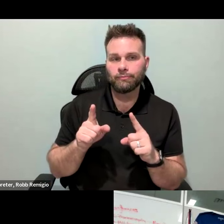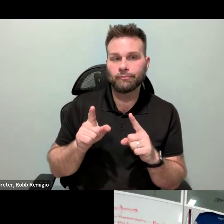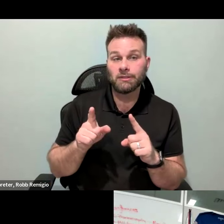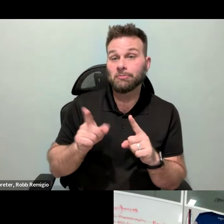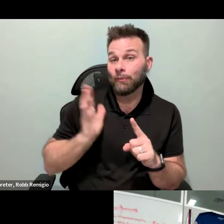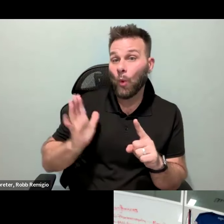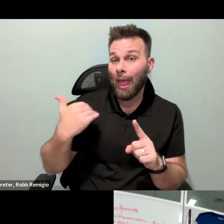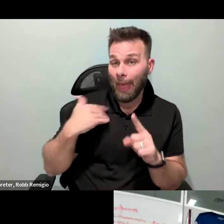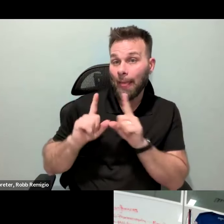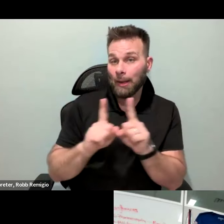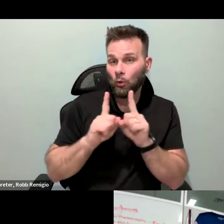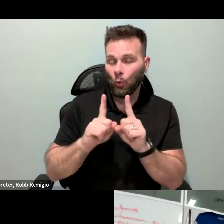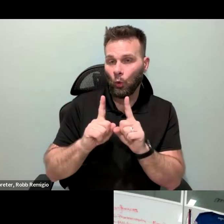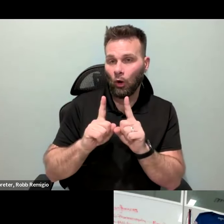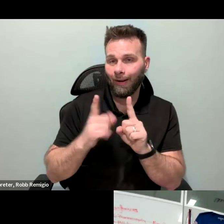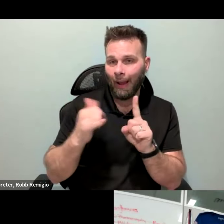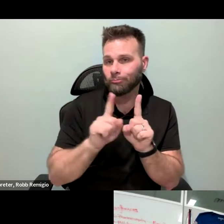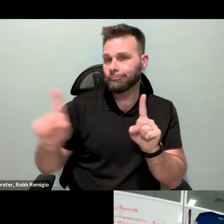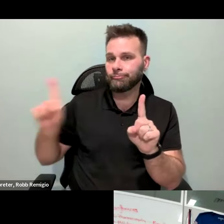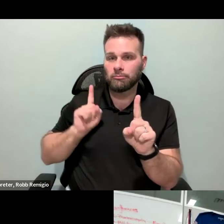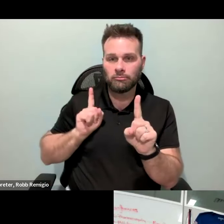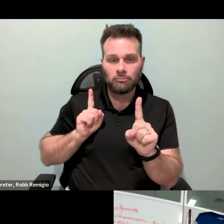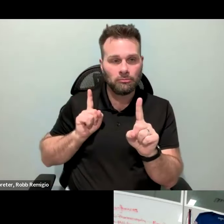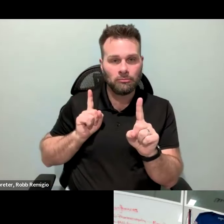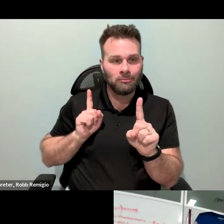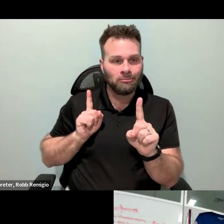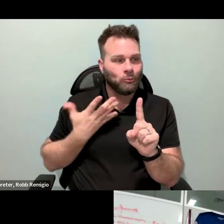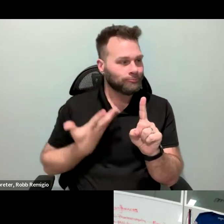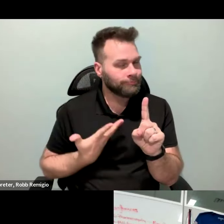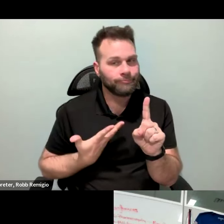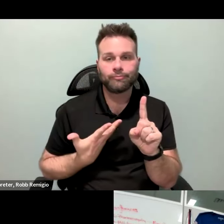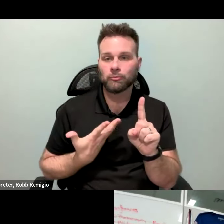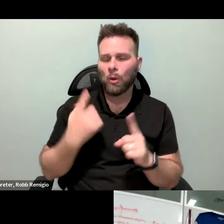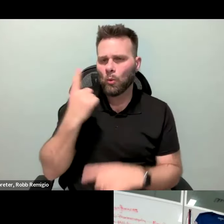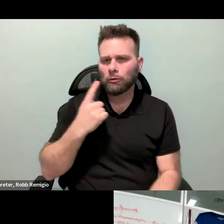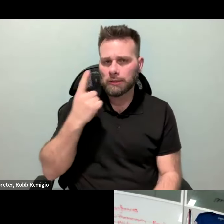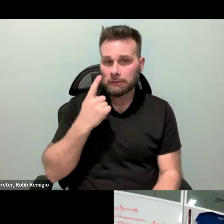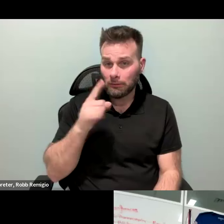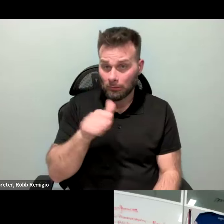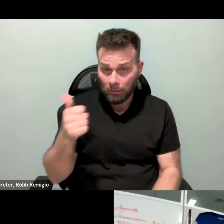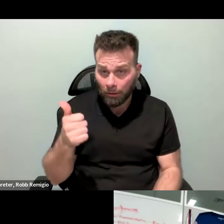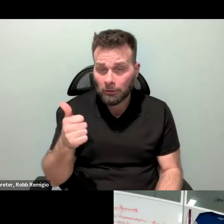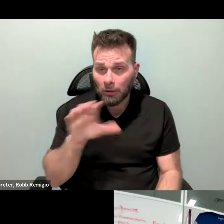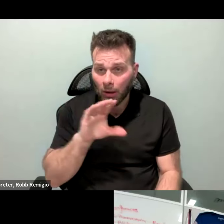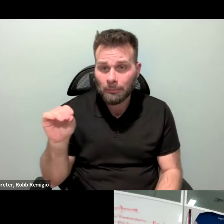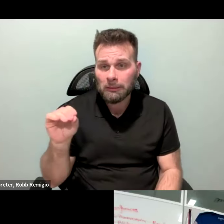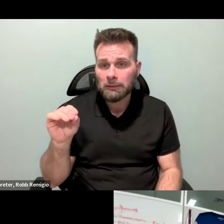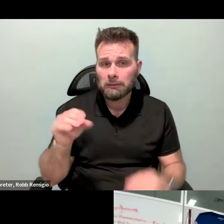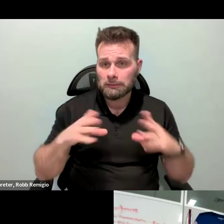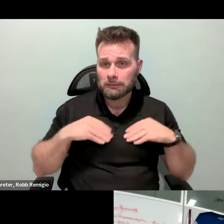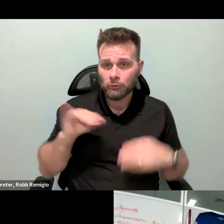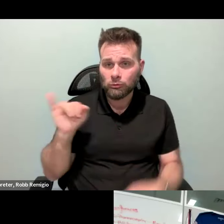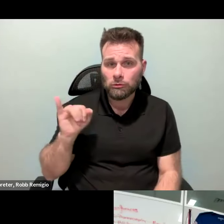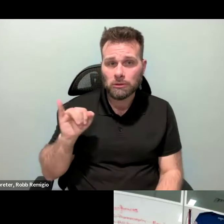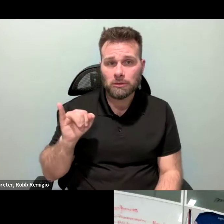her, but now she doesn't have it anymore. So I was just wondering, is there other place that, because she have